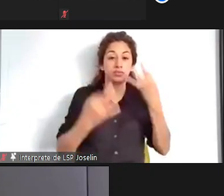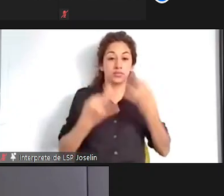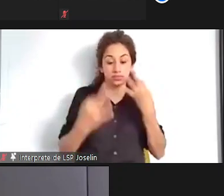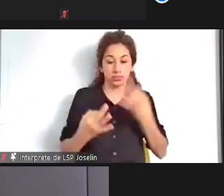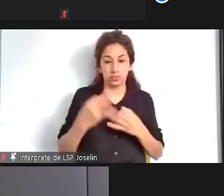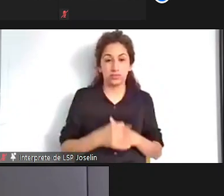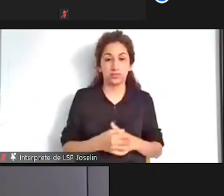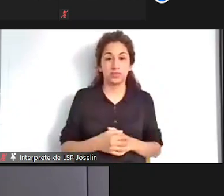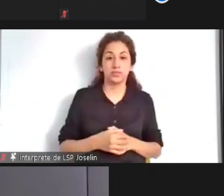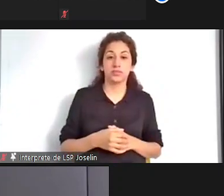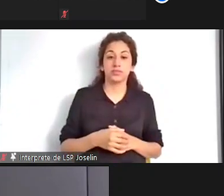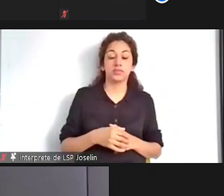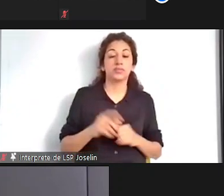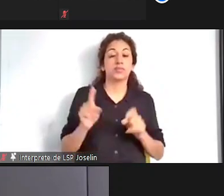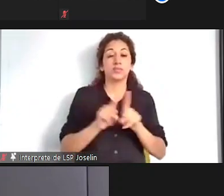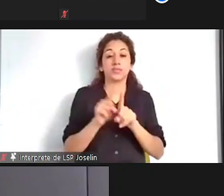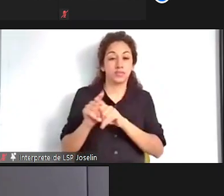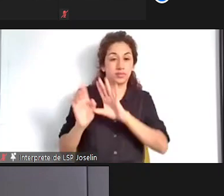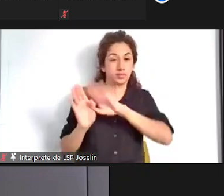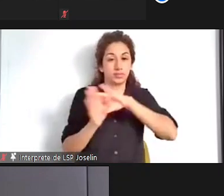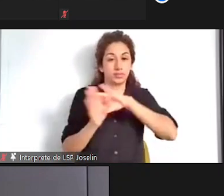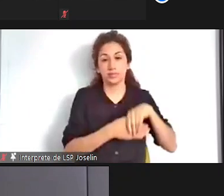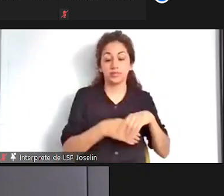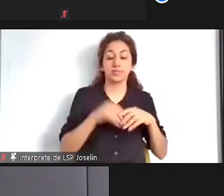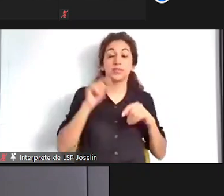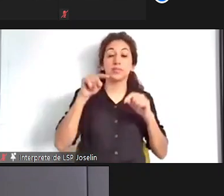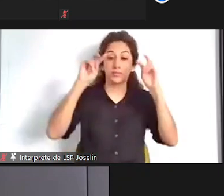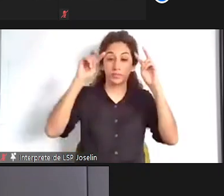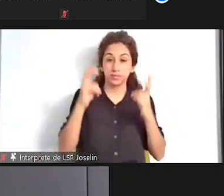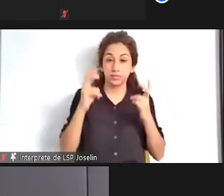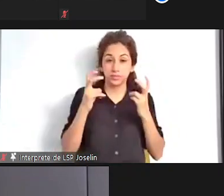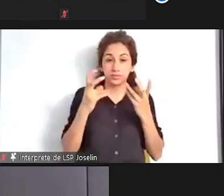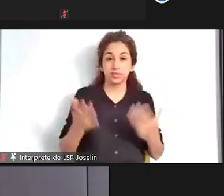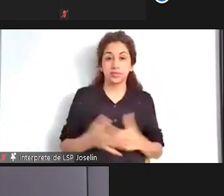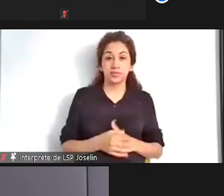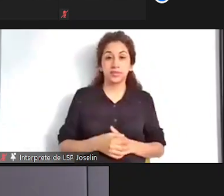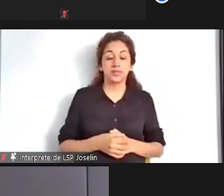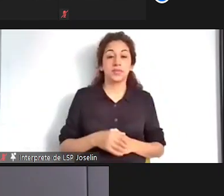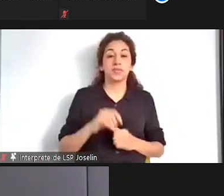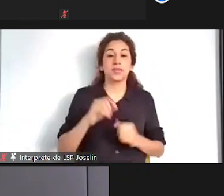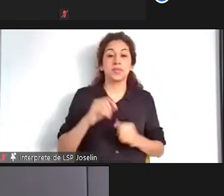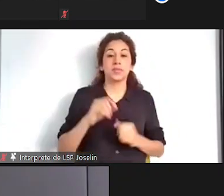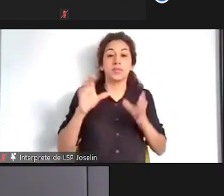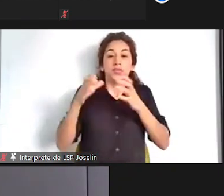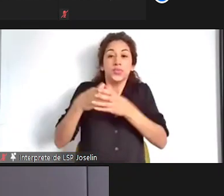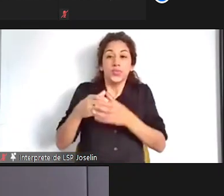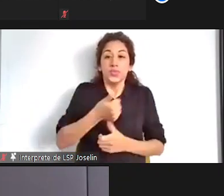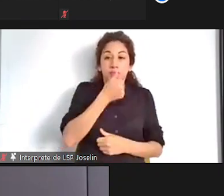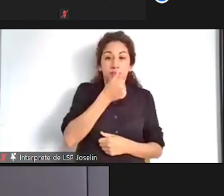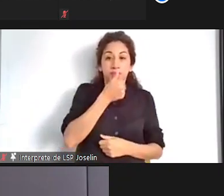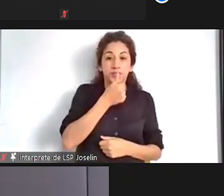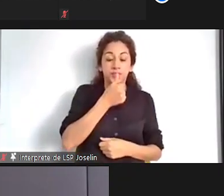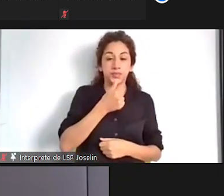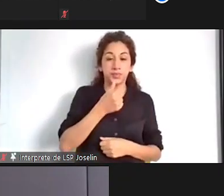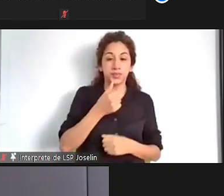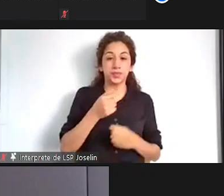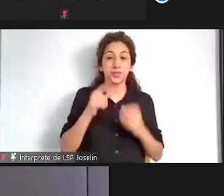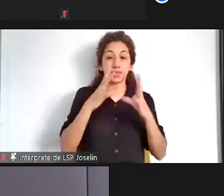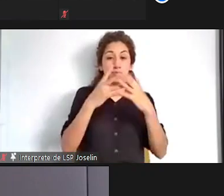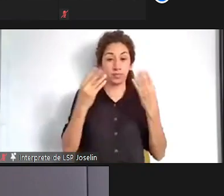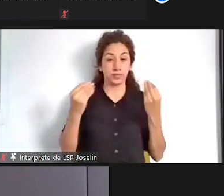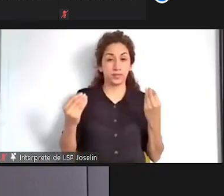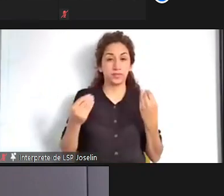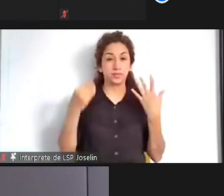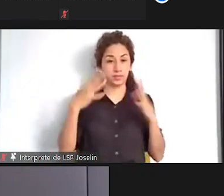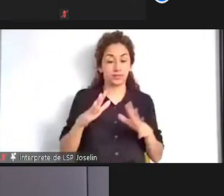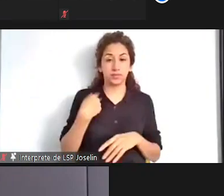standard frameworks and in questions such as judiciary and i would like to highlight the role of the private sector in many